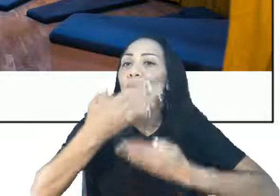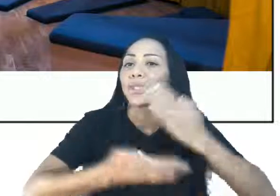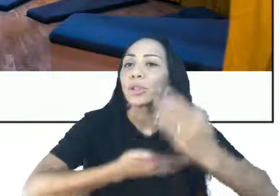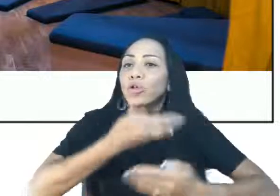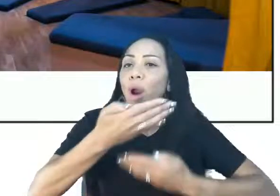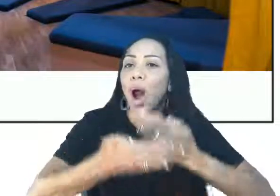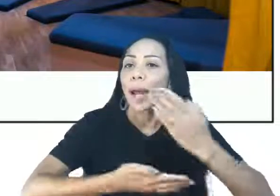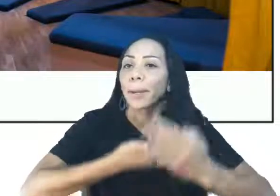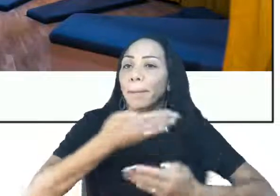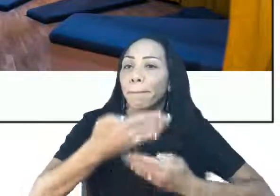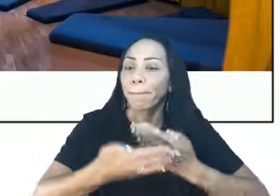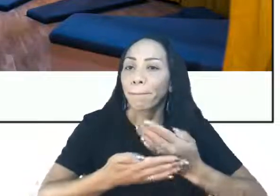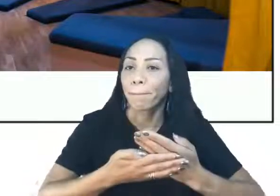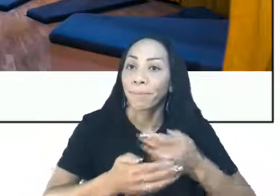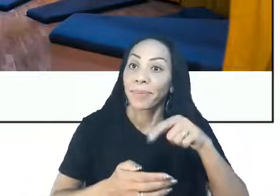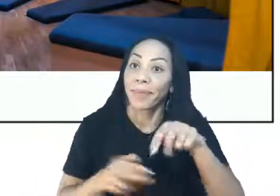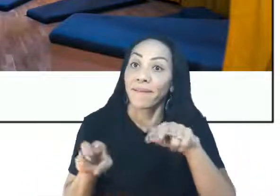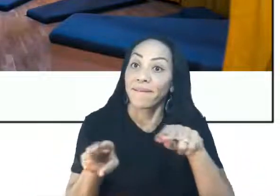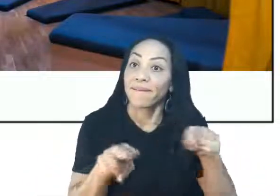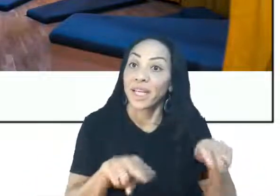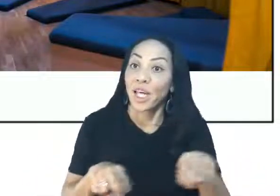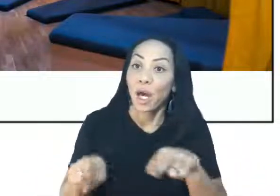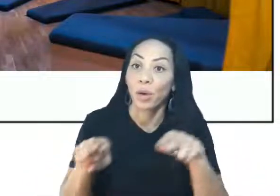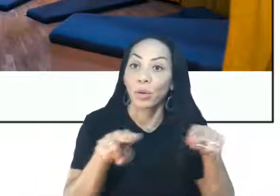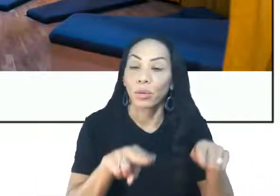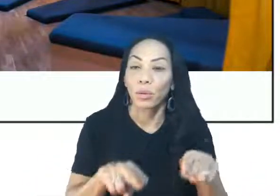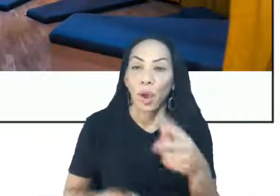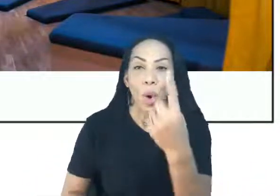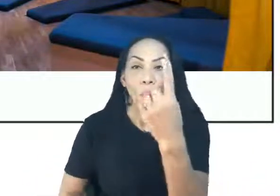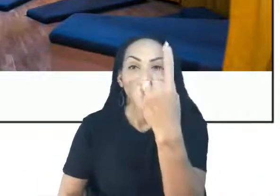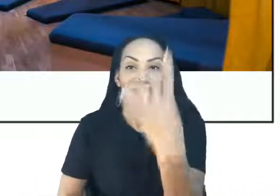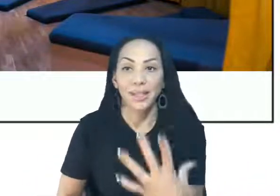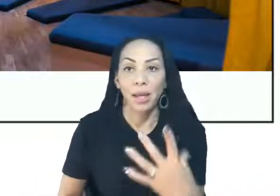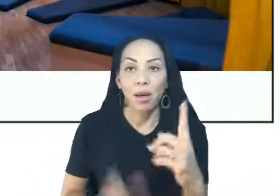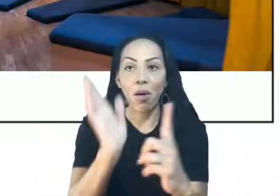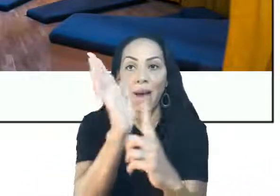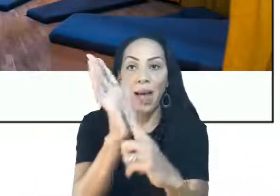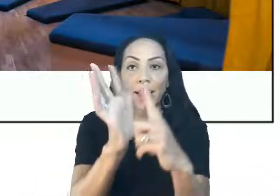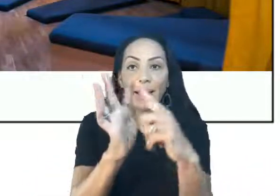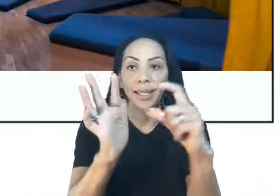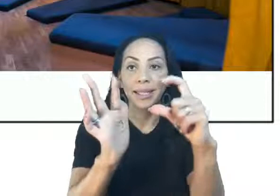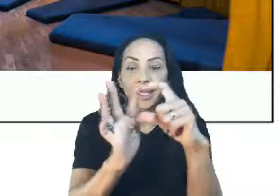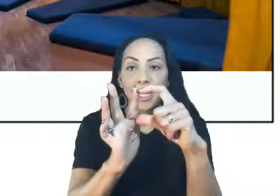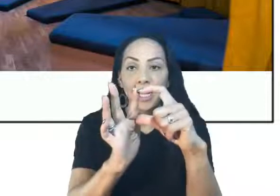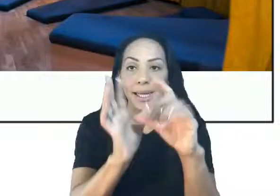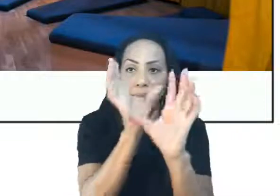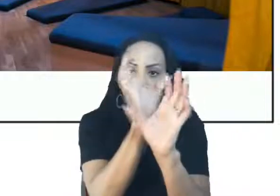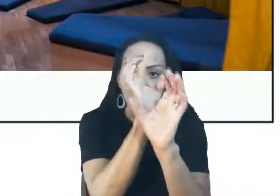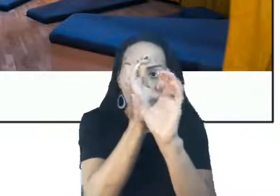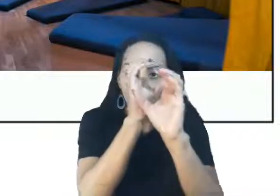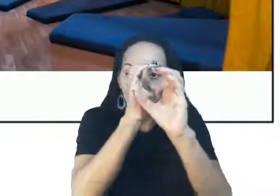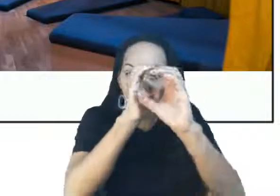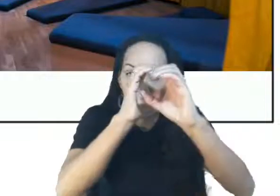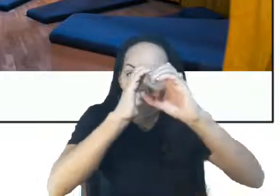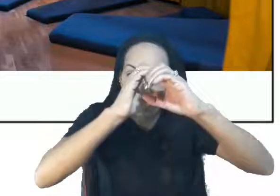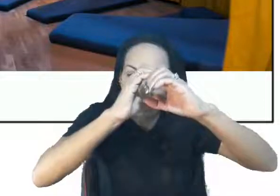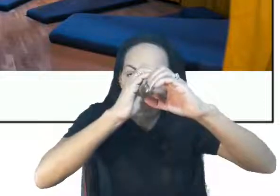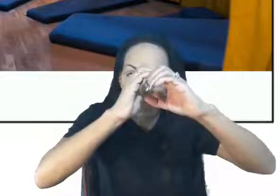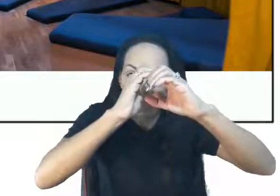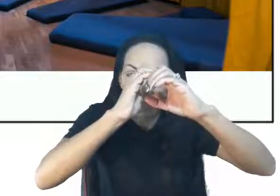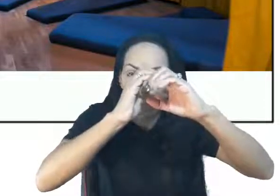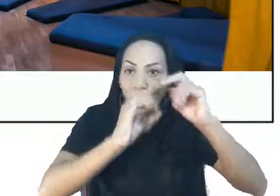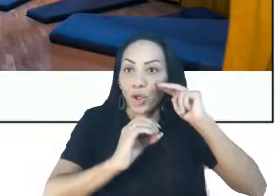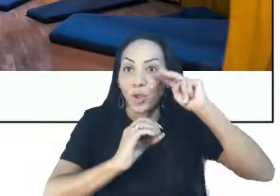video, it starts with a single LED that comes into focus, and that is shot from below, so you can see the light hanging.